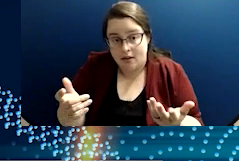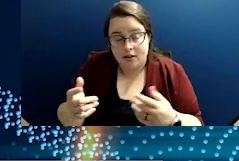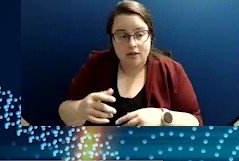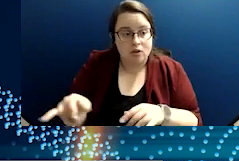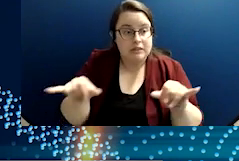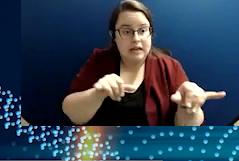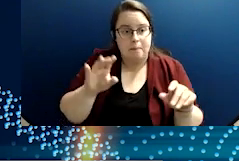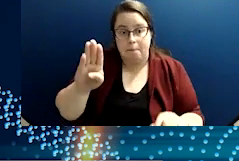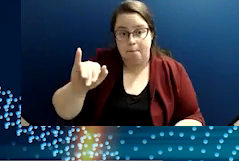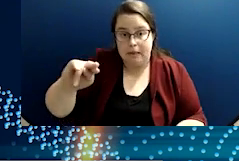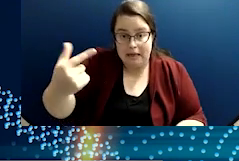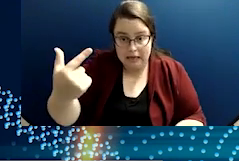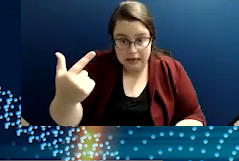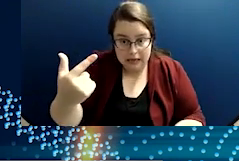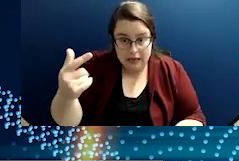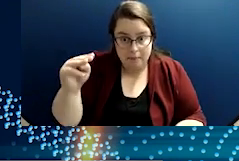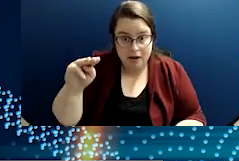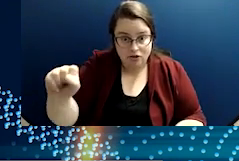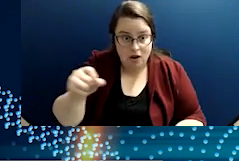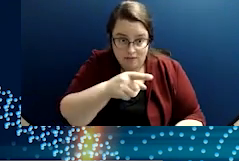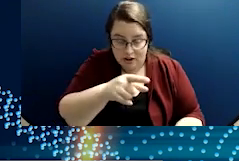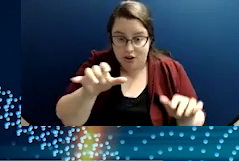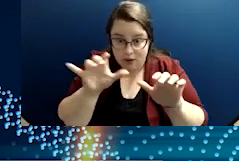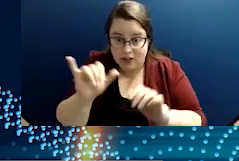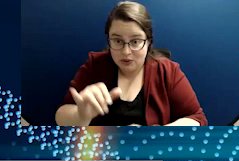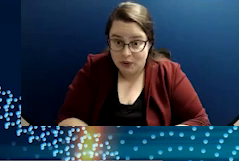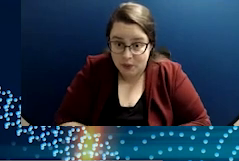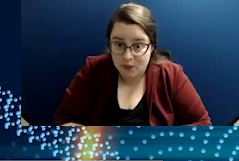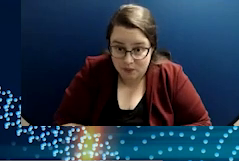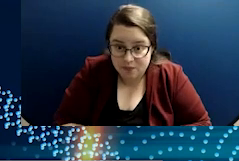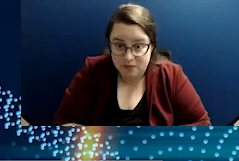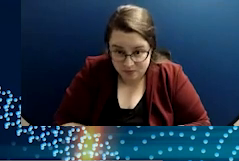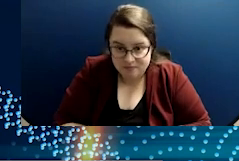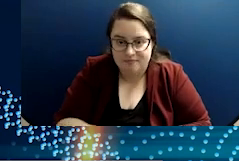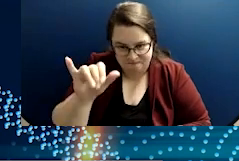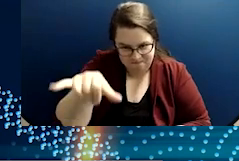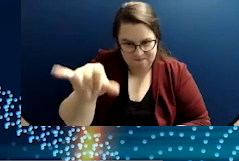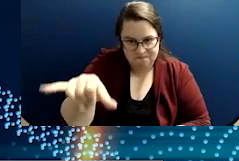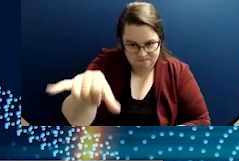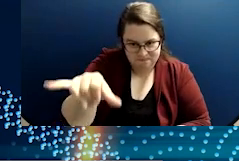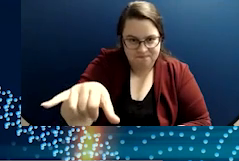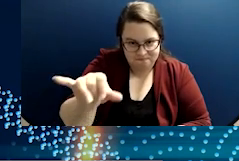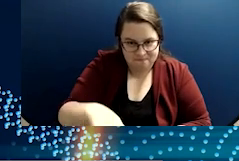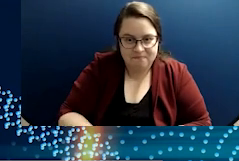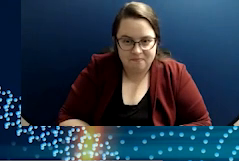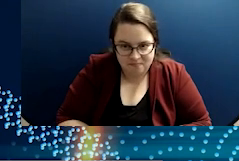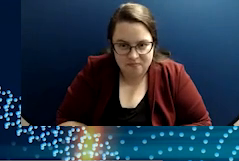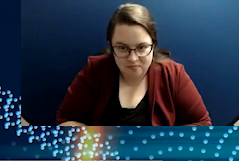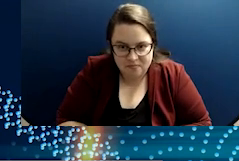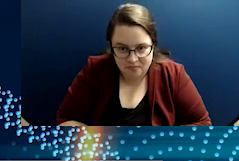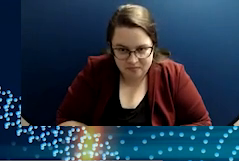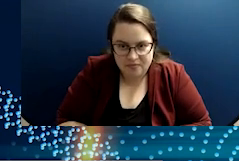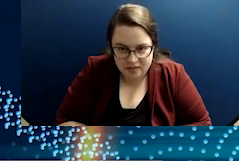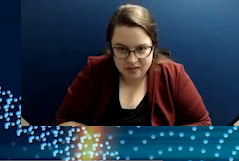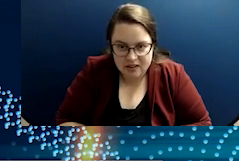they just released their image creator as well too. So same thing, put in a prompt, it'll generate an image. Canva, how